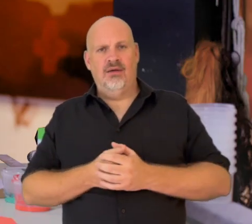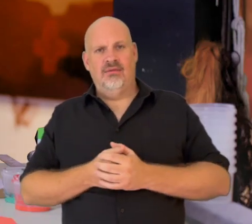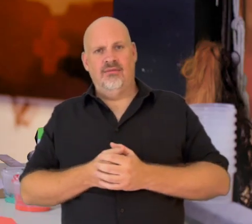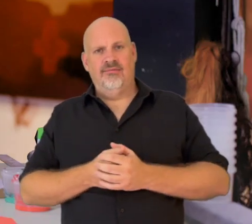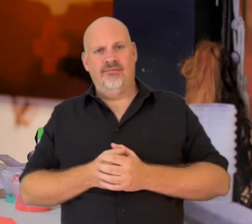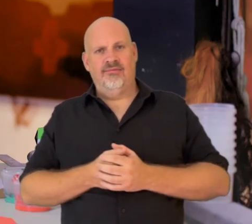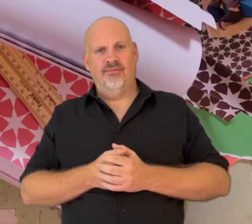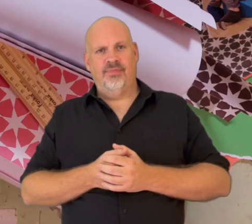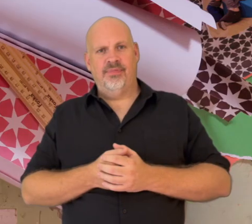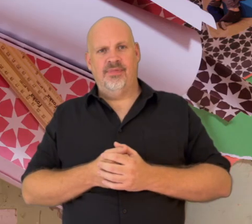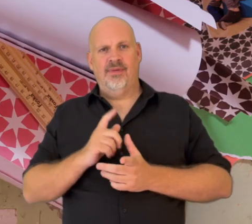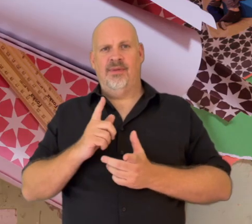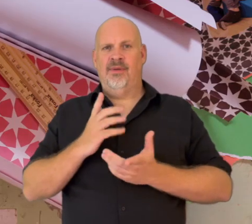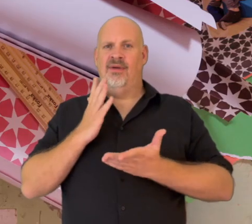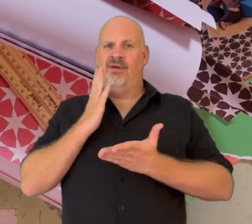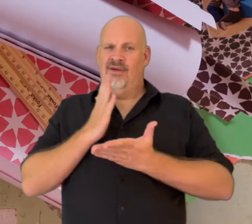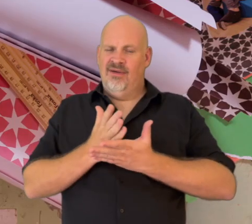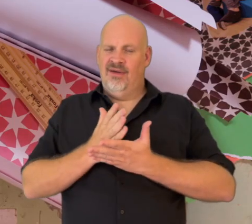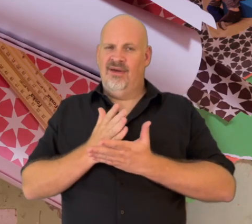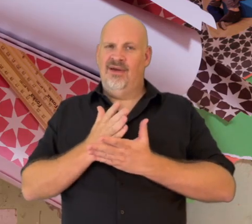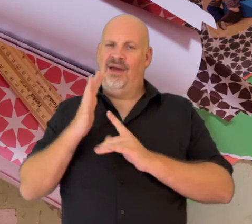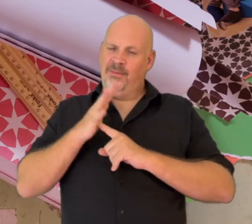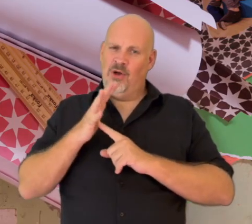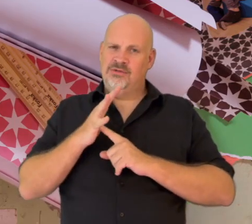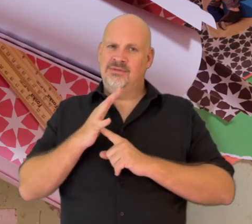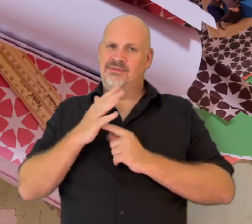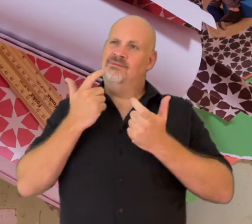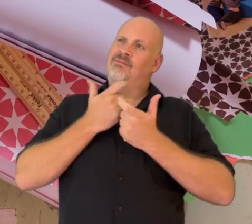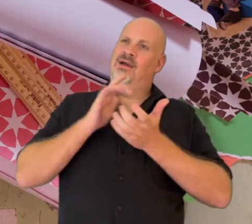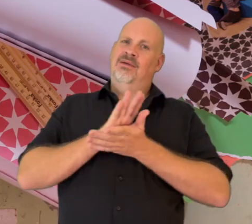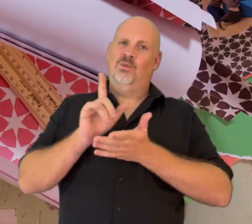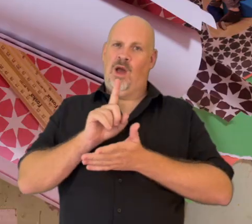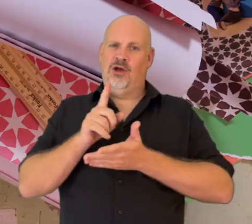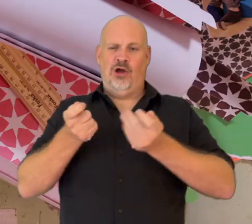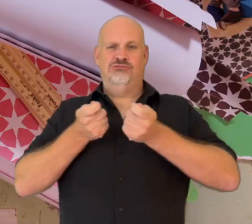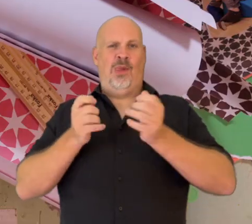part of the fun is that it's slightly out of control.